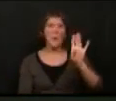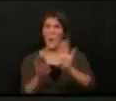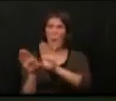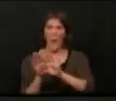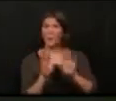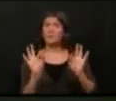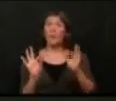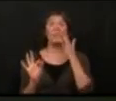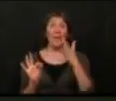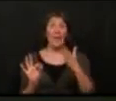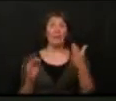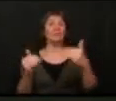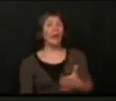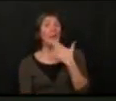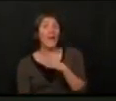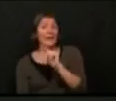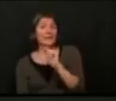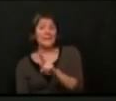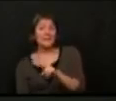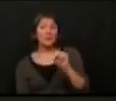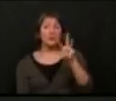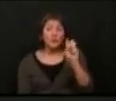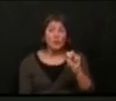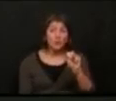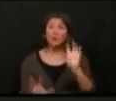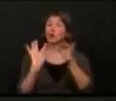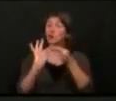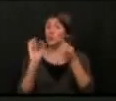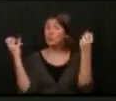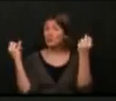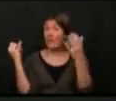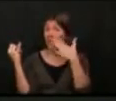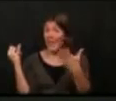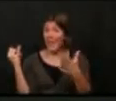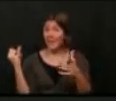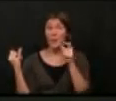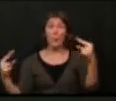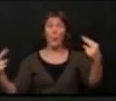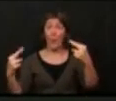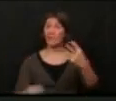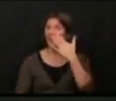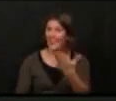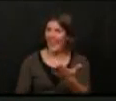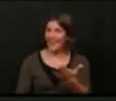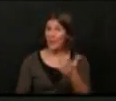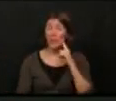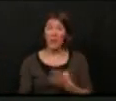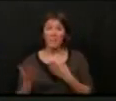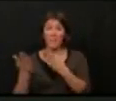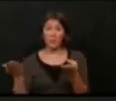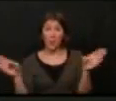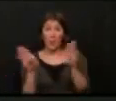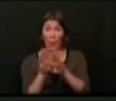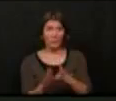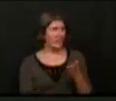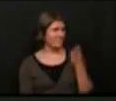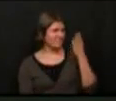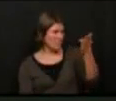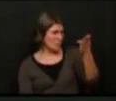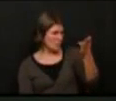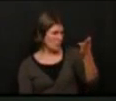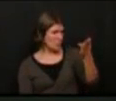want to thank members of the press, ASL interpreters, everybody who's been watching our meeting. We're ready for a motion to adjourn. So moved.